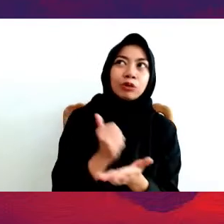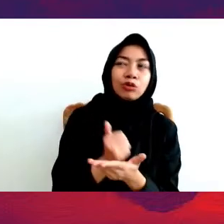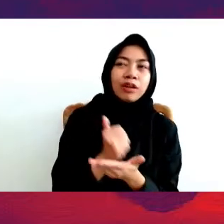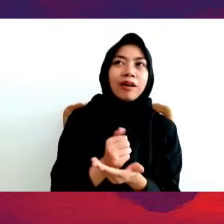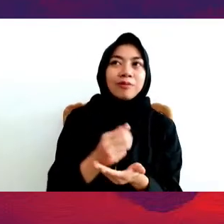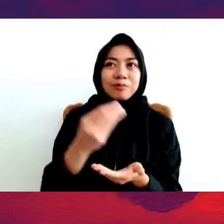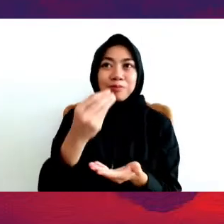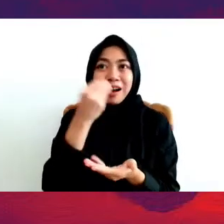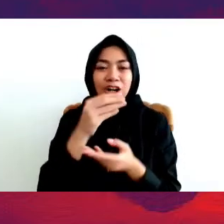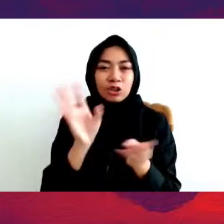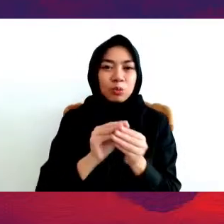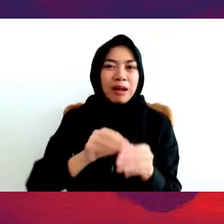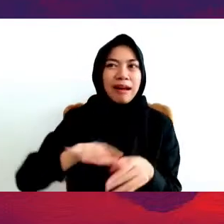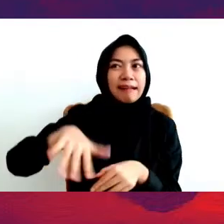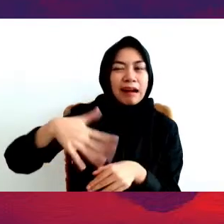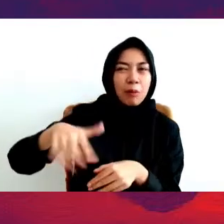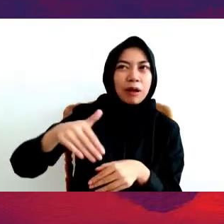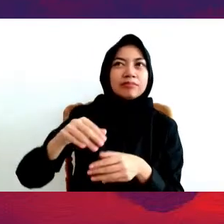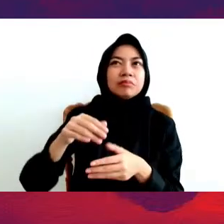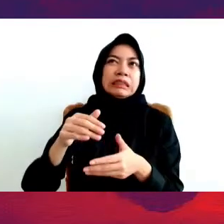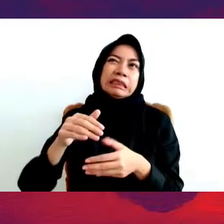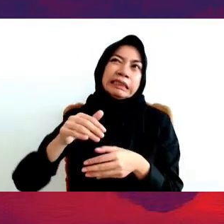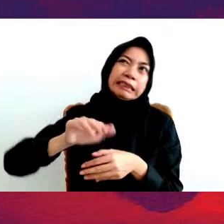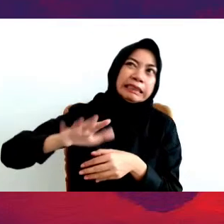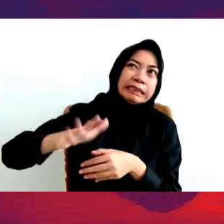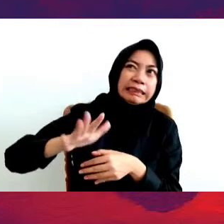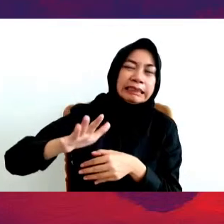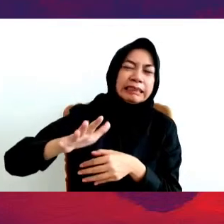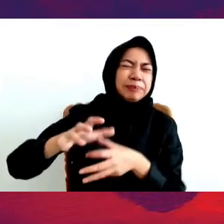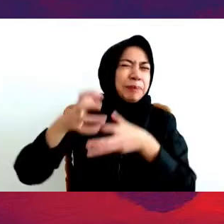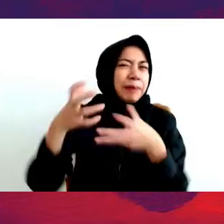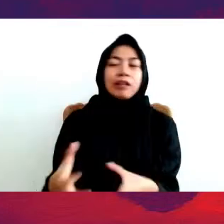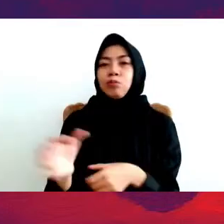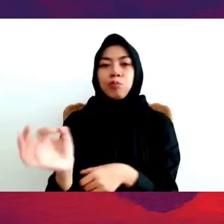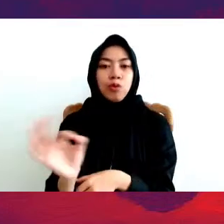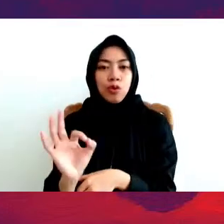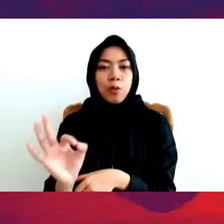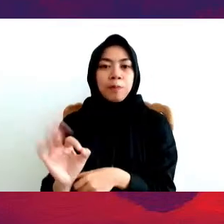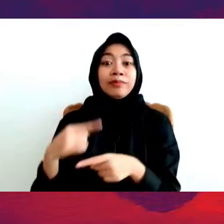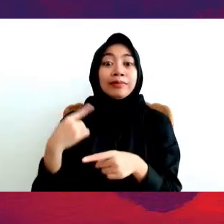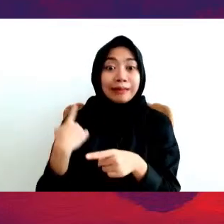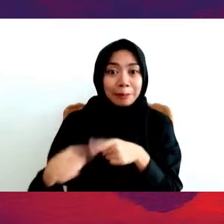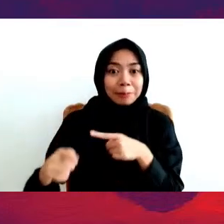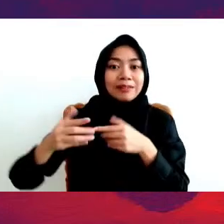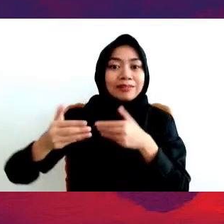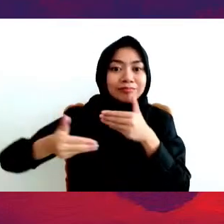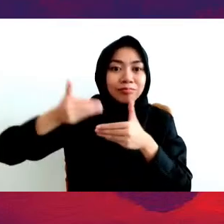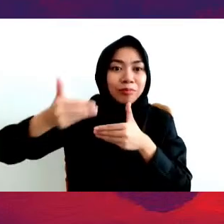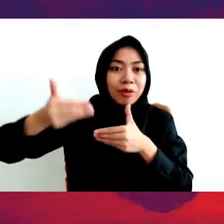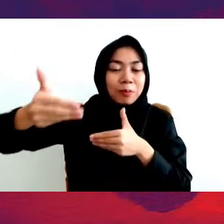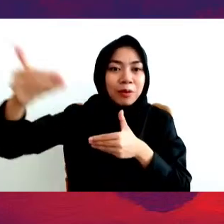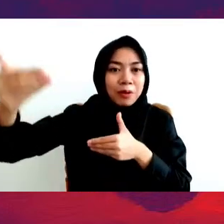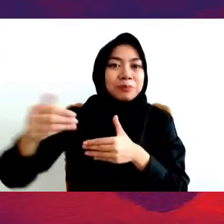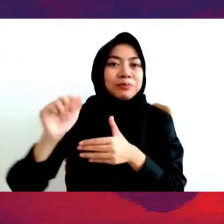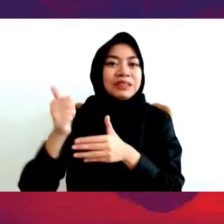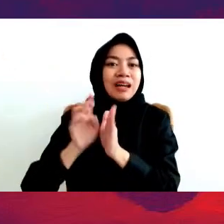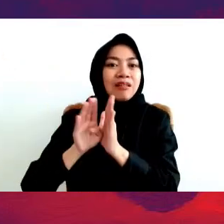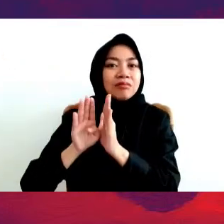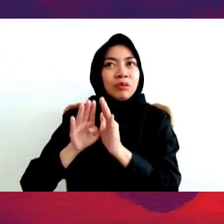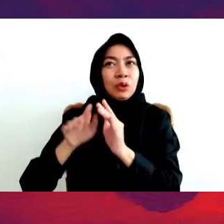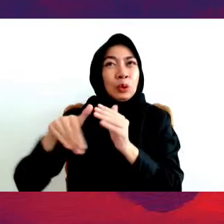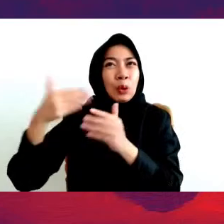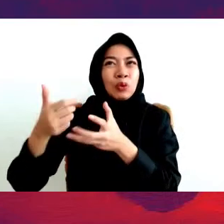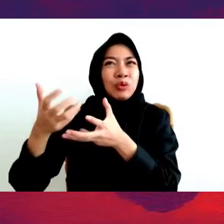level, but this trend can continue or getting worse